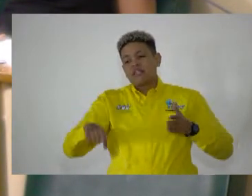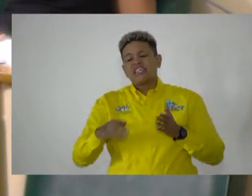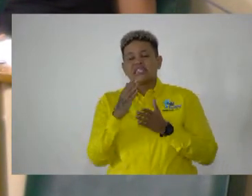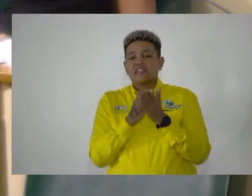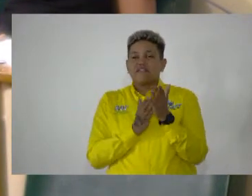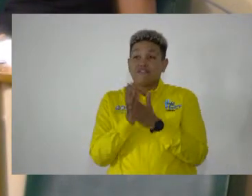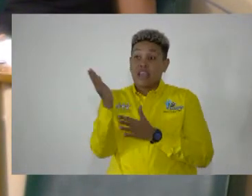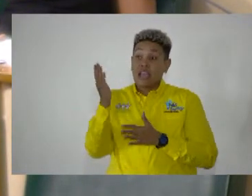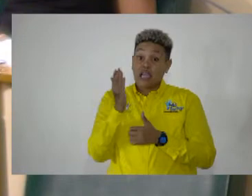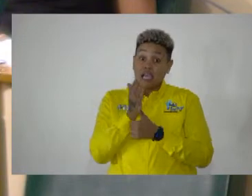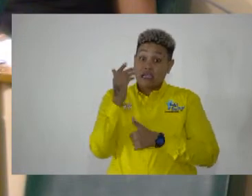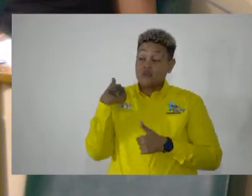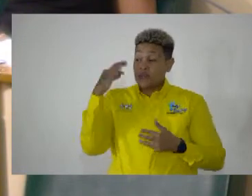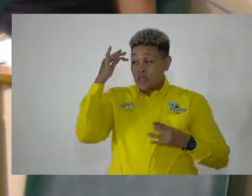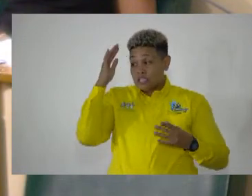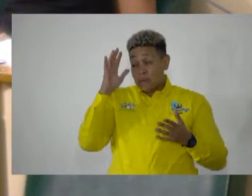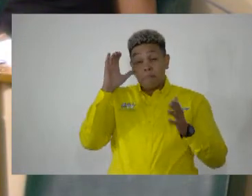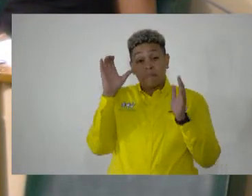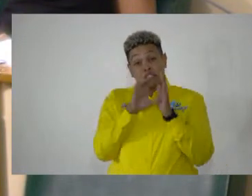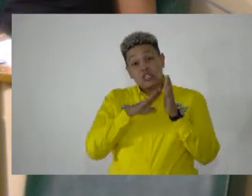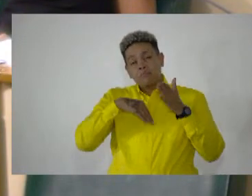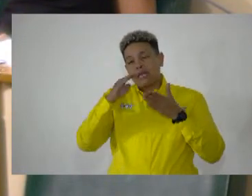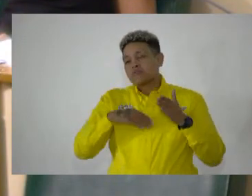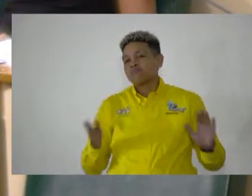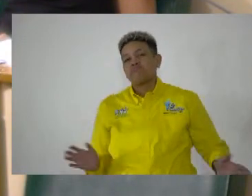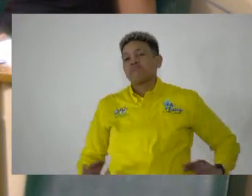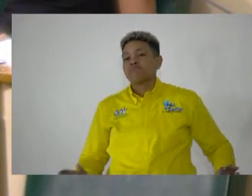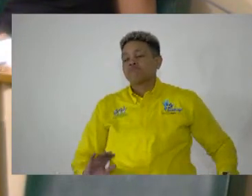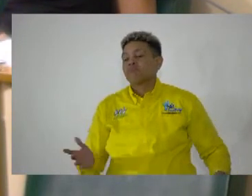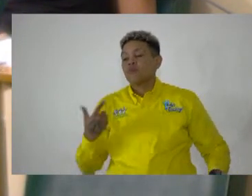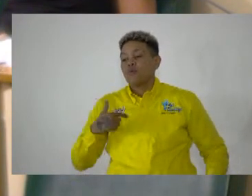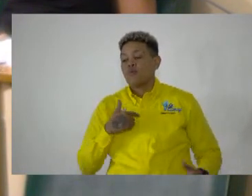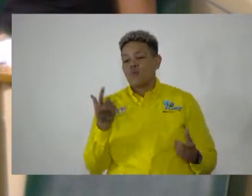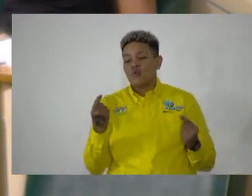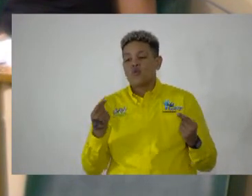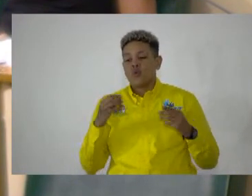contemplating murals.